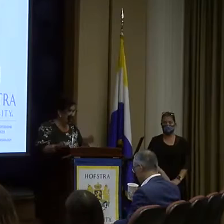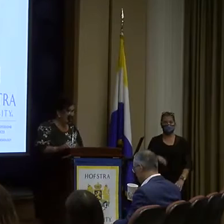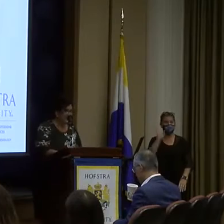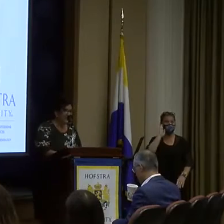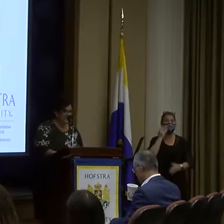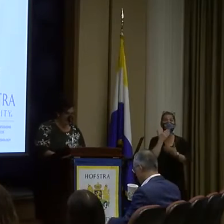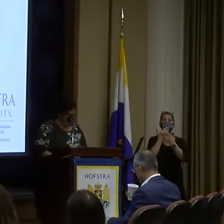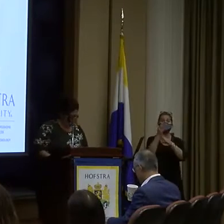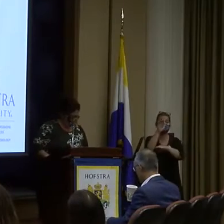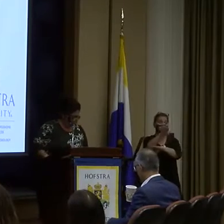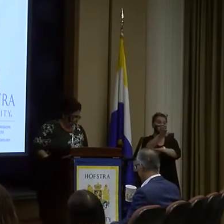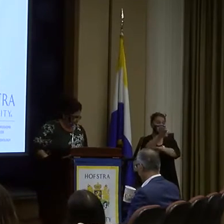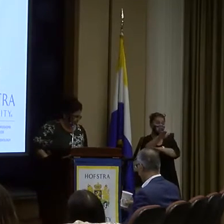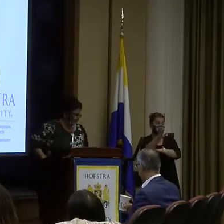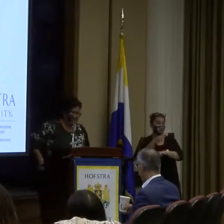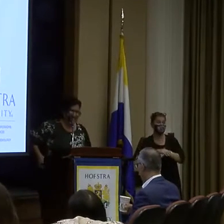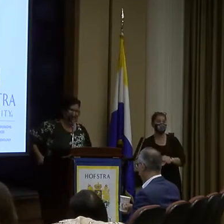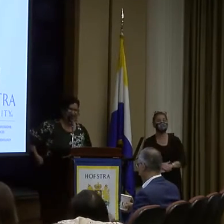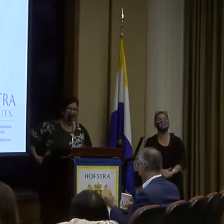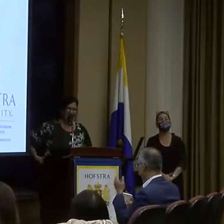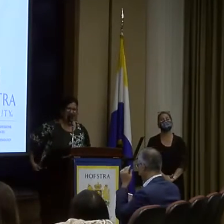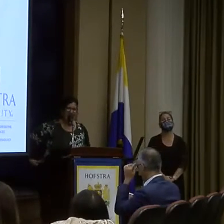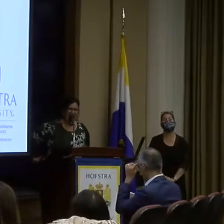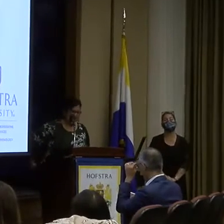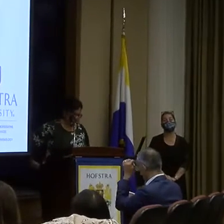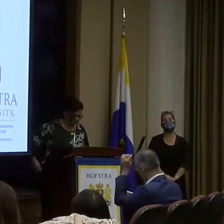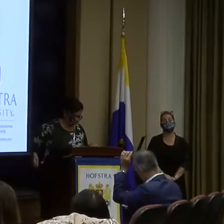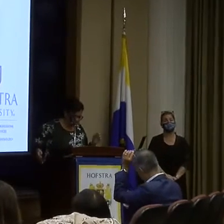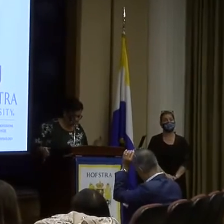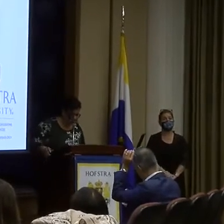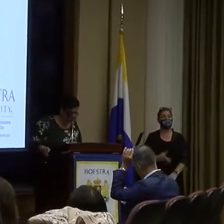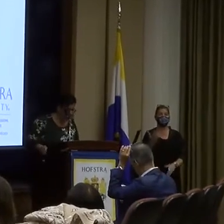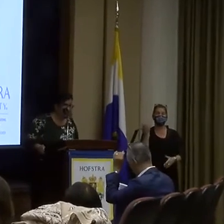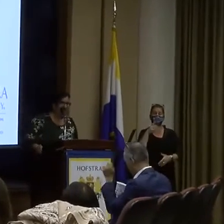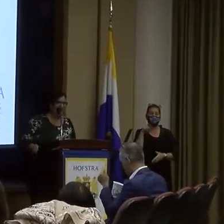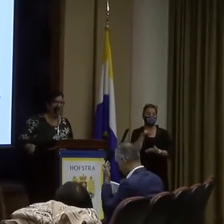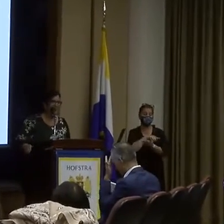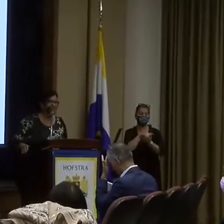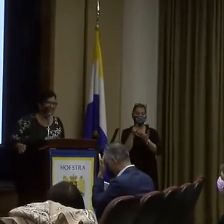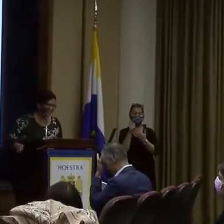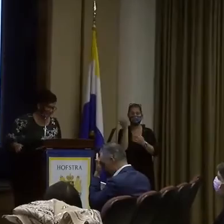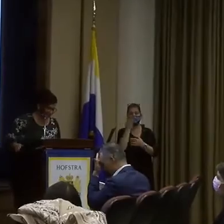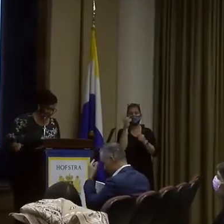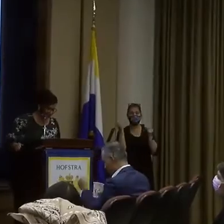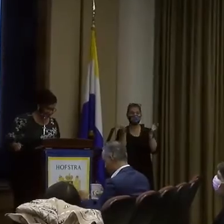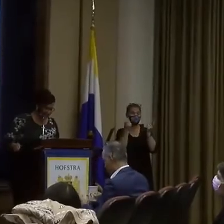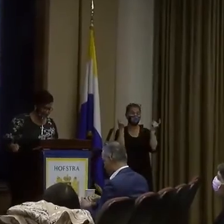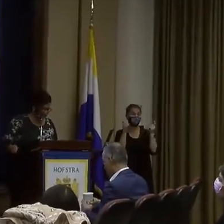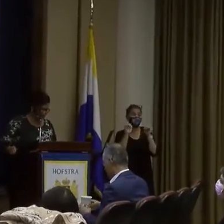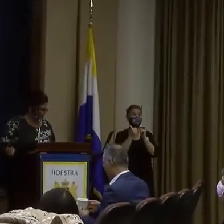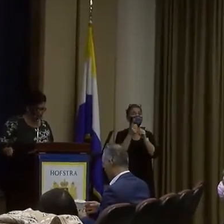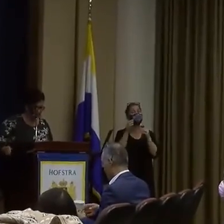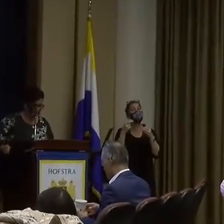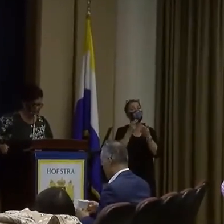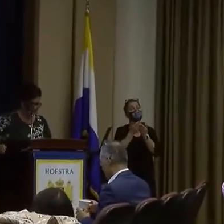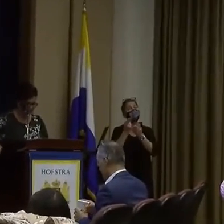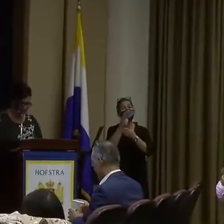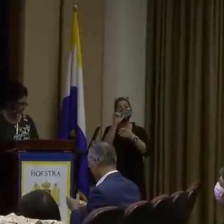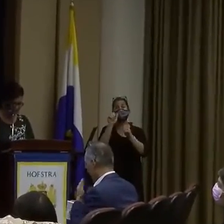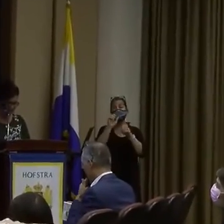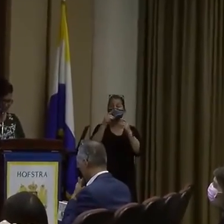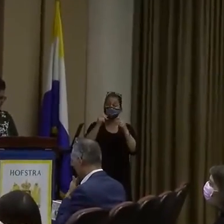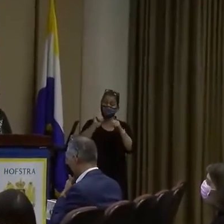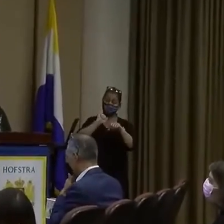Good afternoon, everyone. What a week it's been, truly a celebration of how Hofstra has been working to